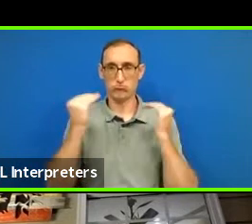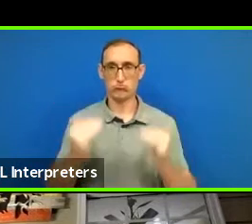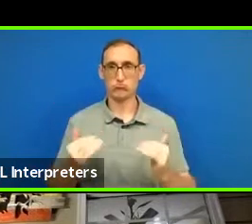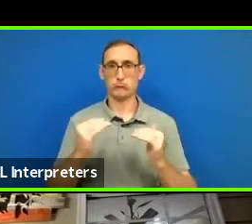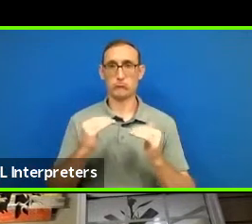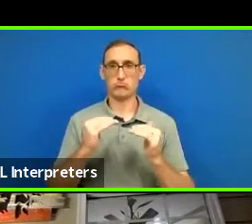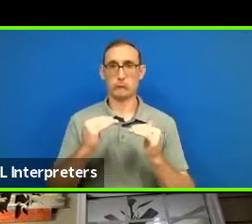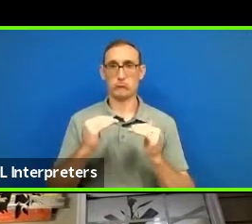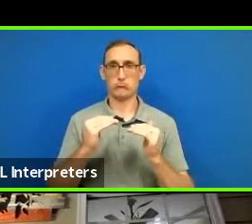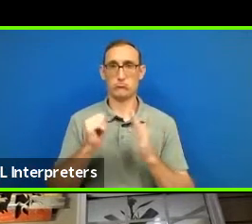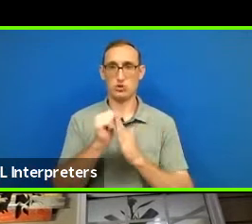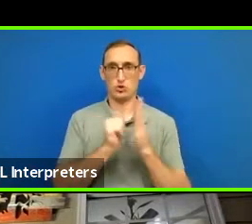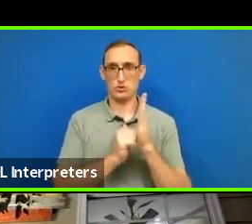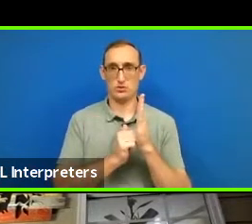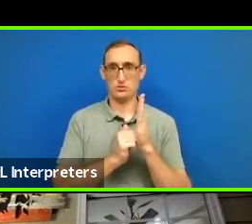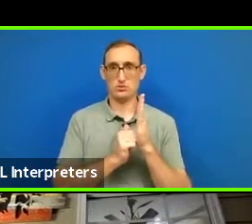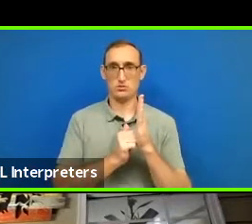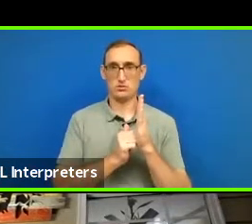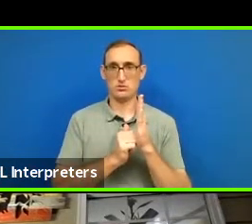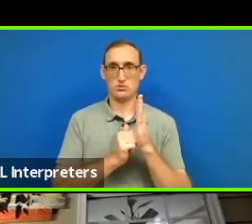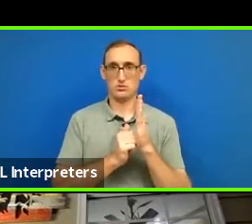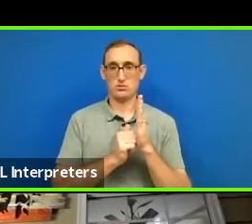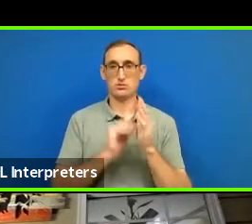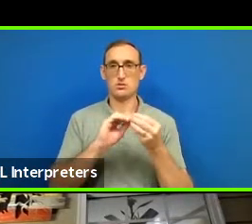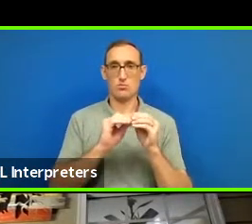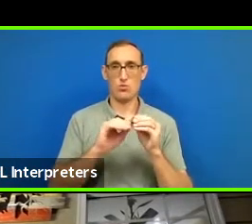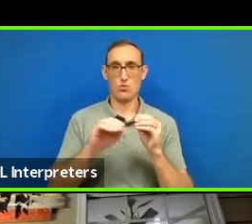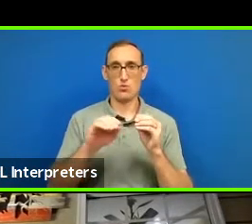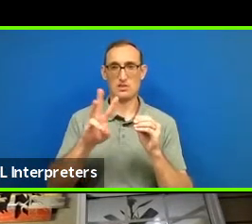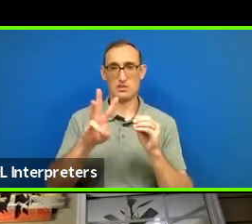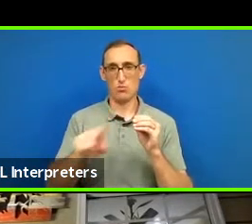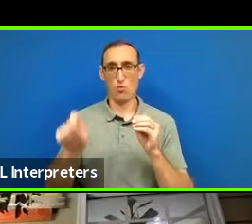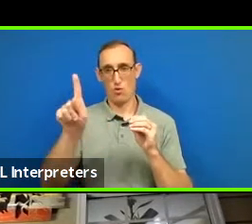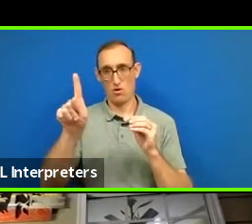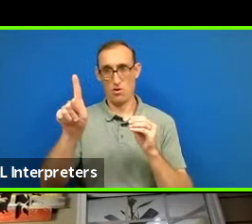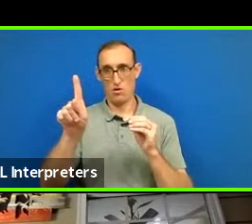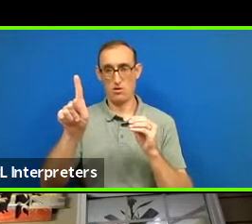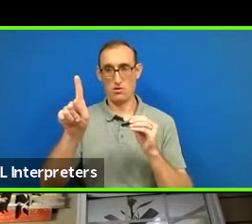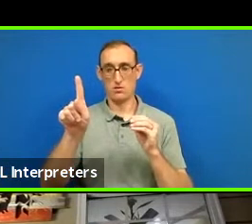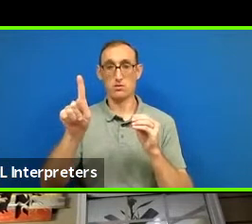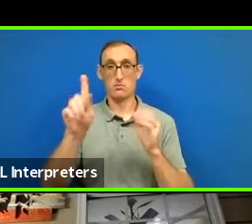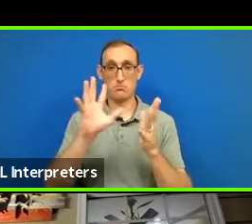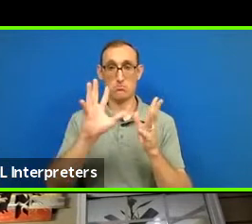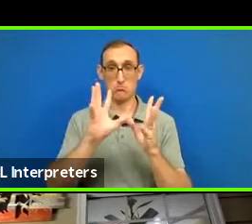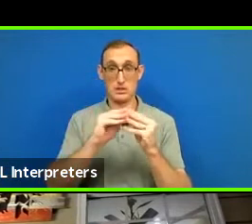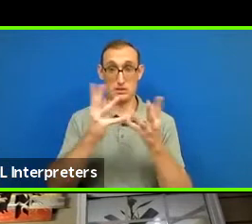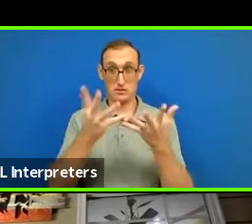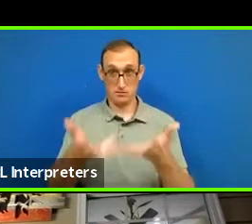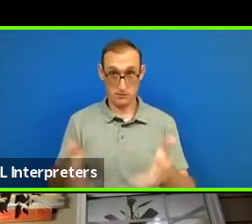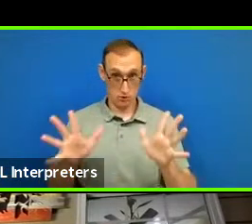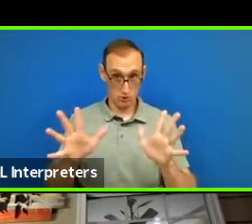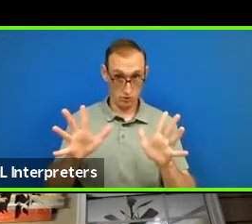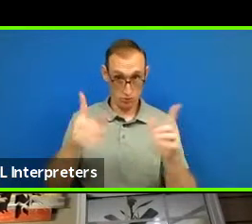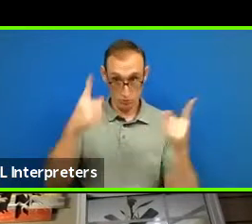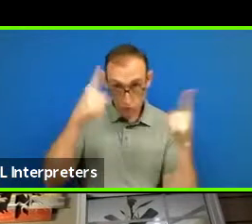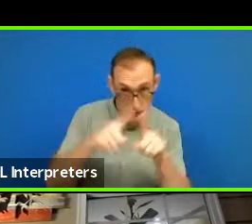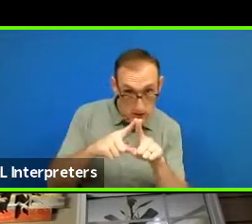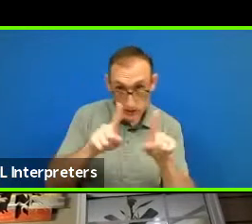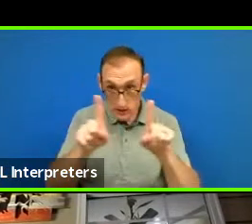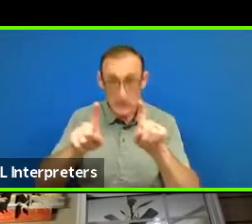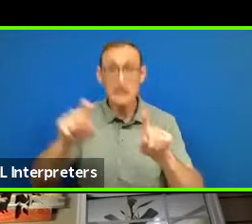to item 6.1, which is adjournment. Is there a motion to adjourn? I move that we